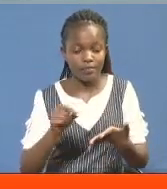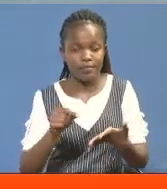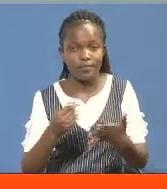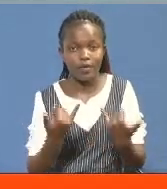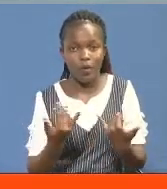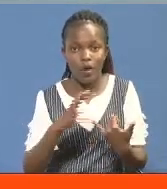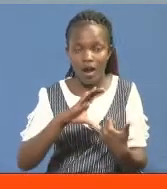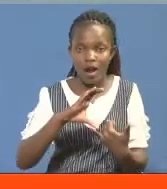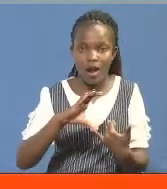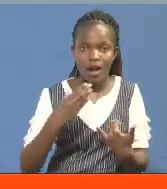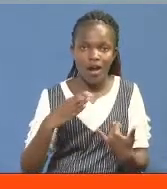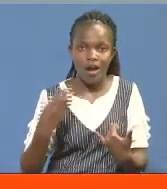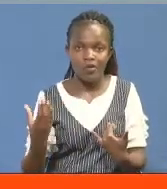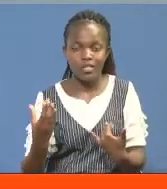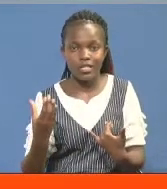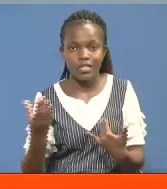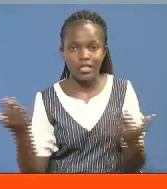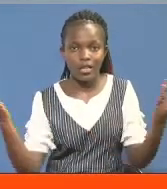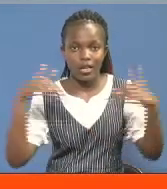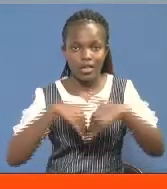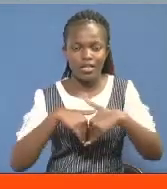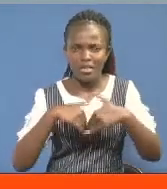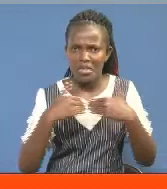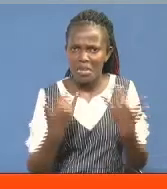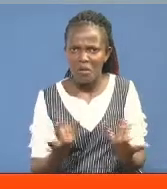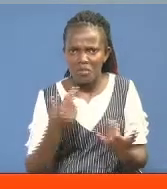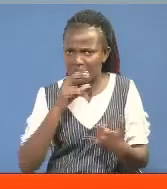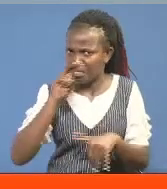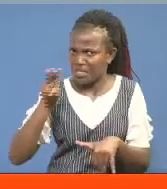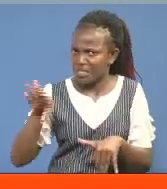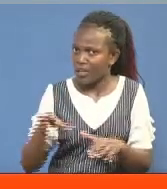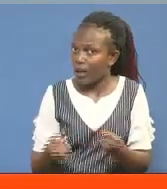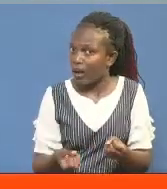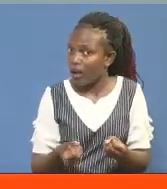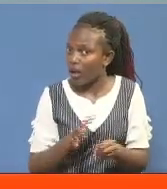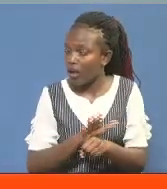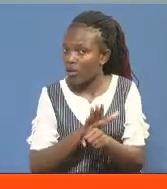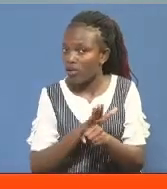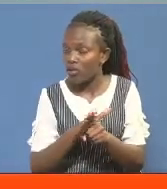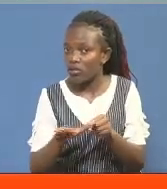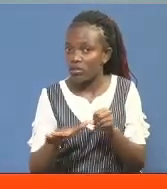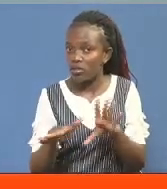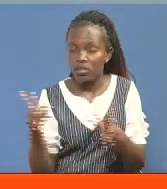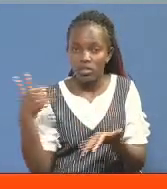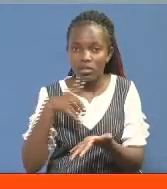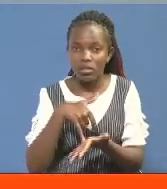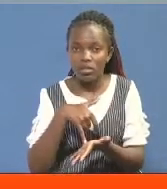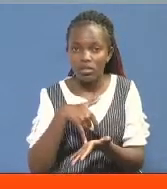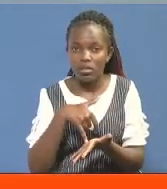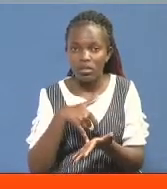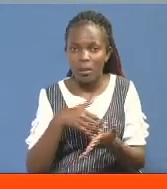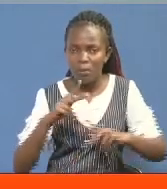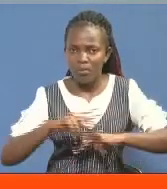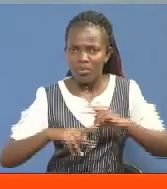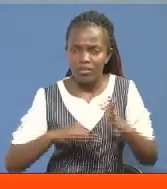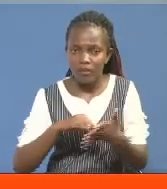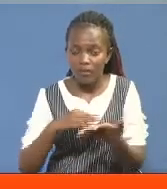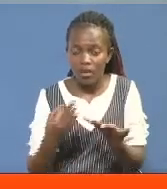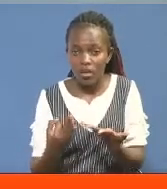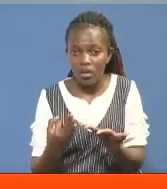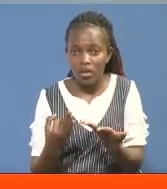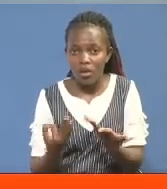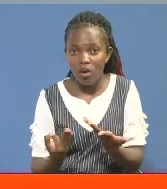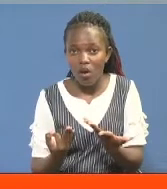county assemblies. But now we are not seeing much of the participatory. Do you think the process has failed